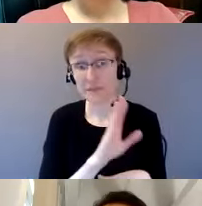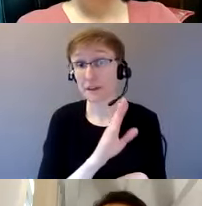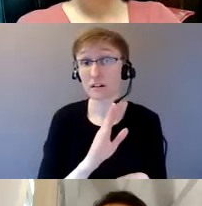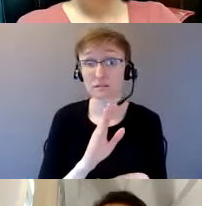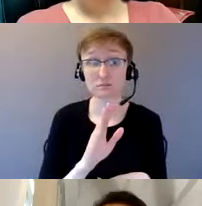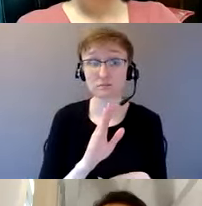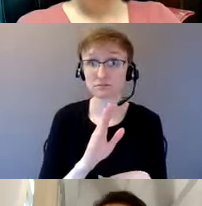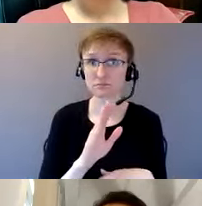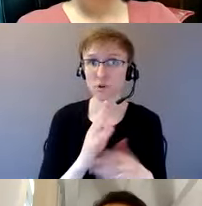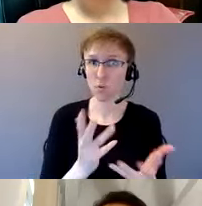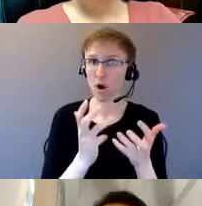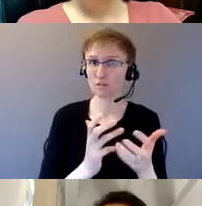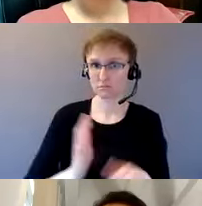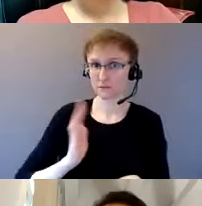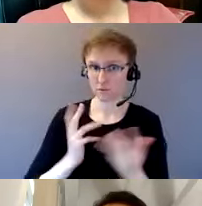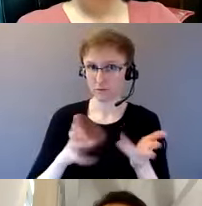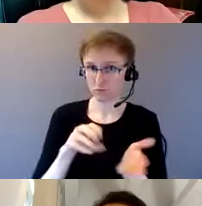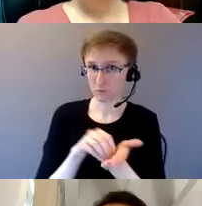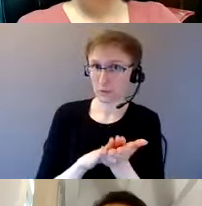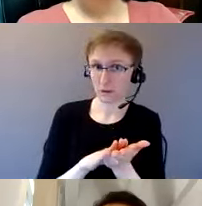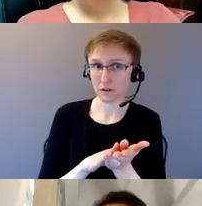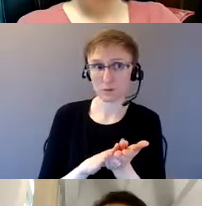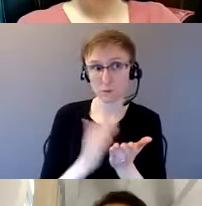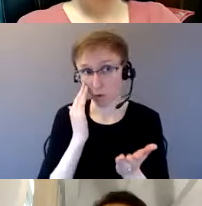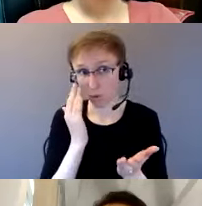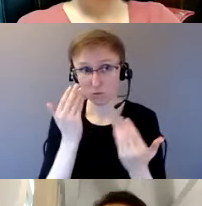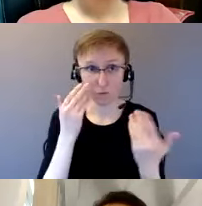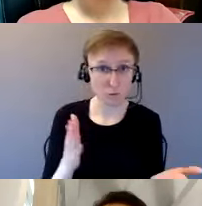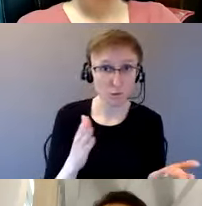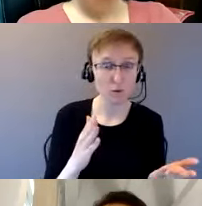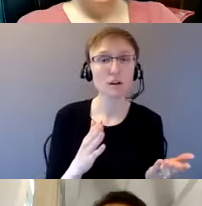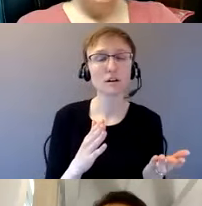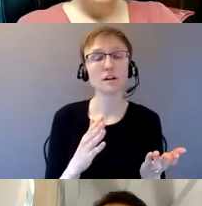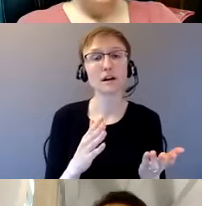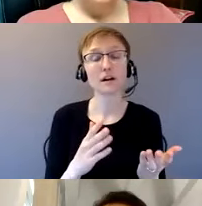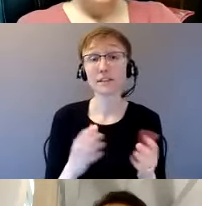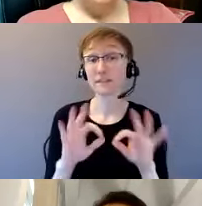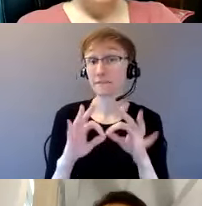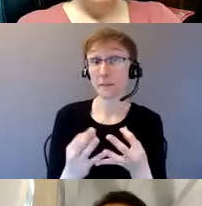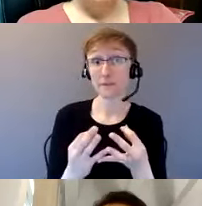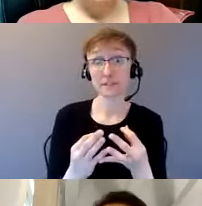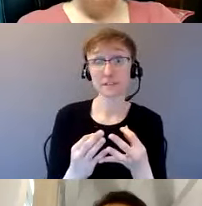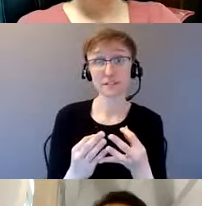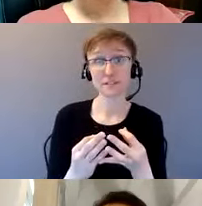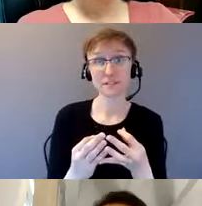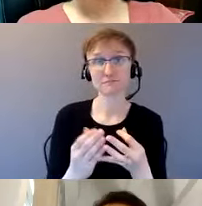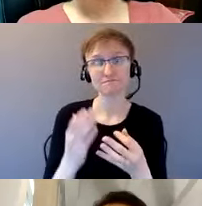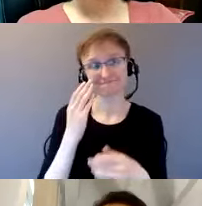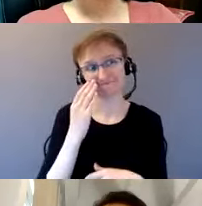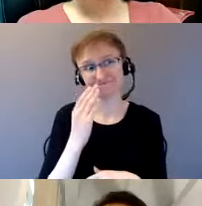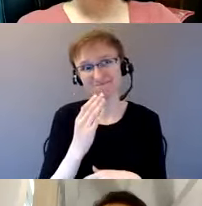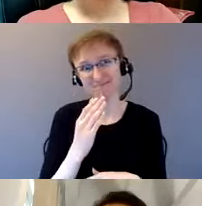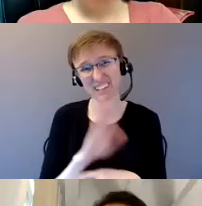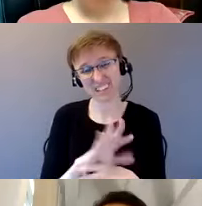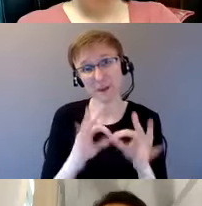And you know, exhausting all of that stuff. And that's where you might be engaging, even though the family that are out of the picture, they might actually have